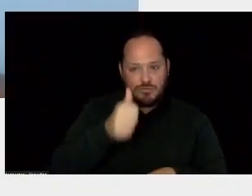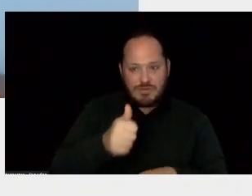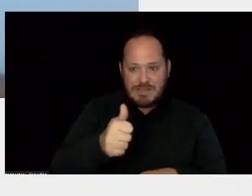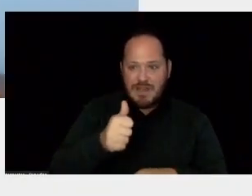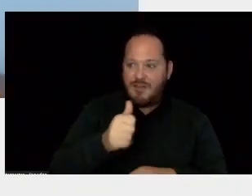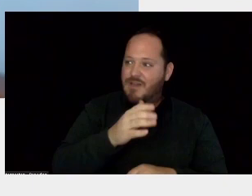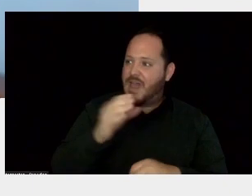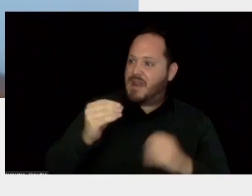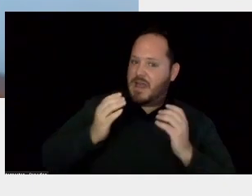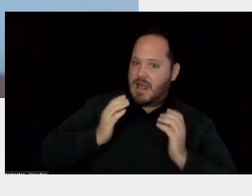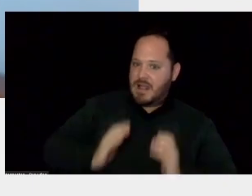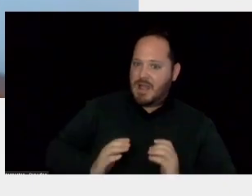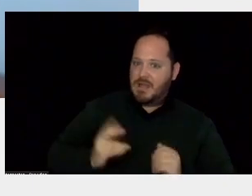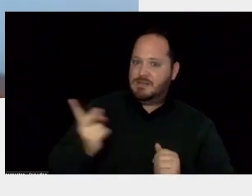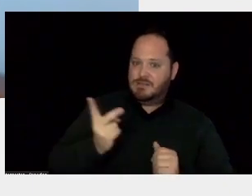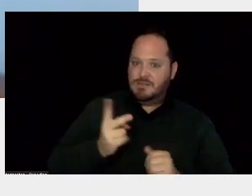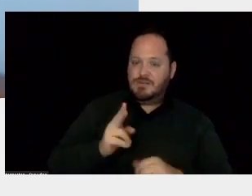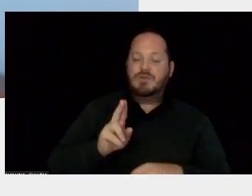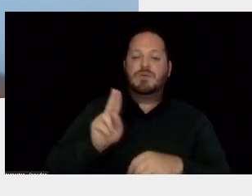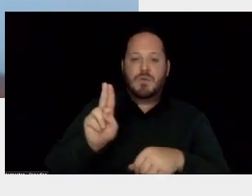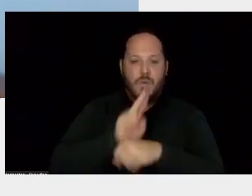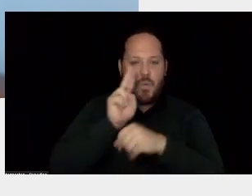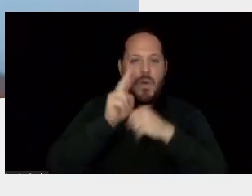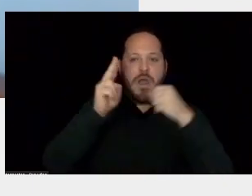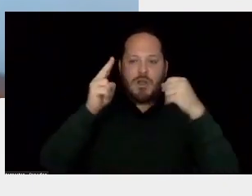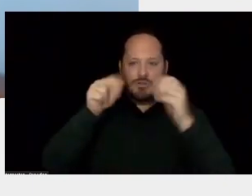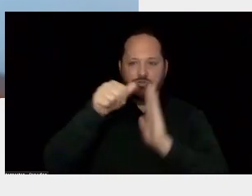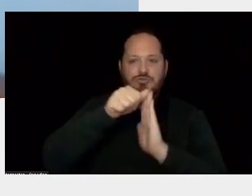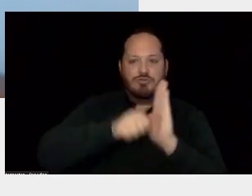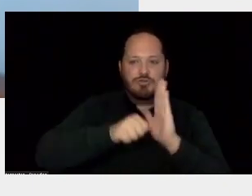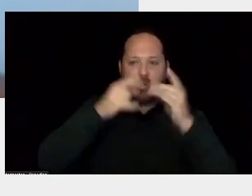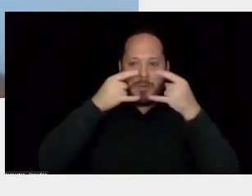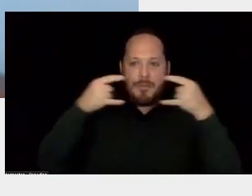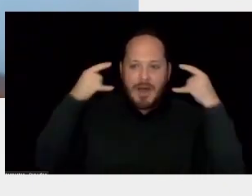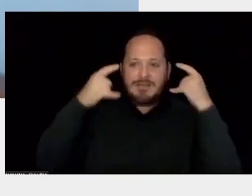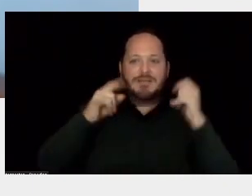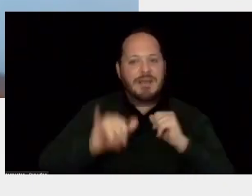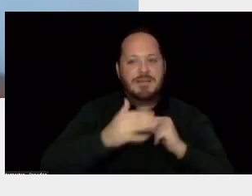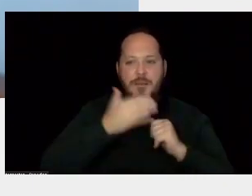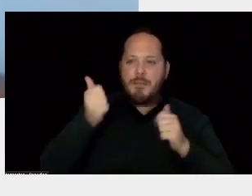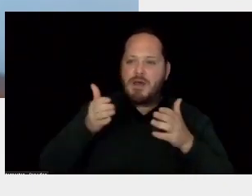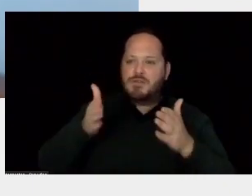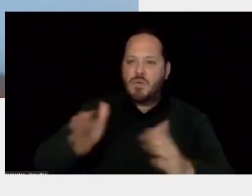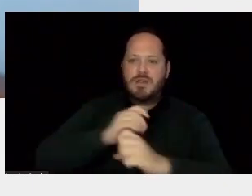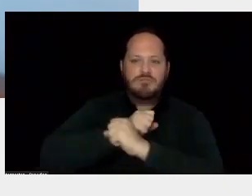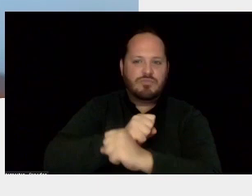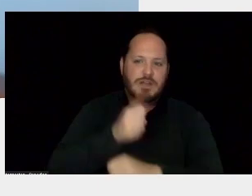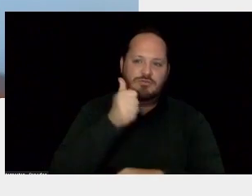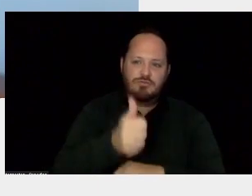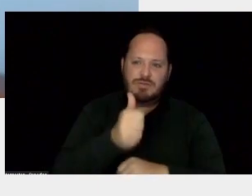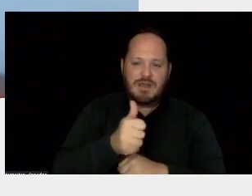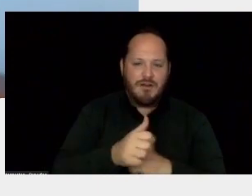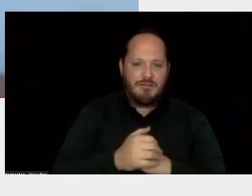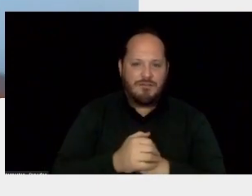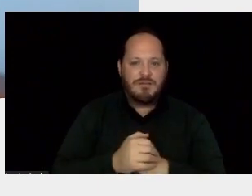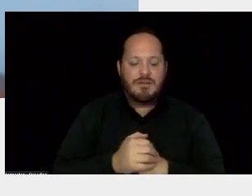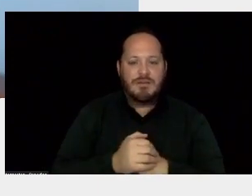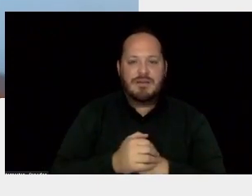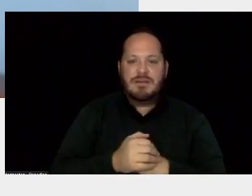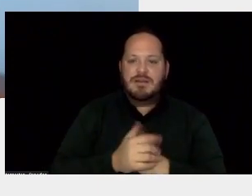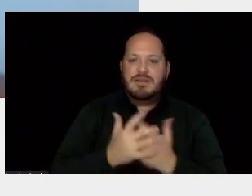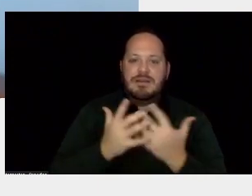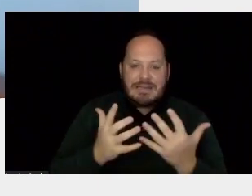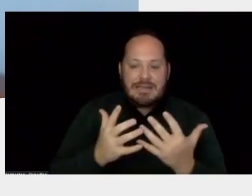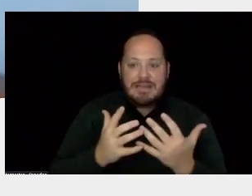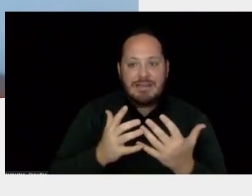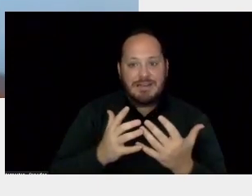and that's the best way to protect yourself if your client is sick. we can't recommend a do-it-yourself mask